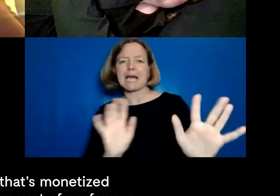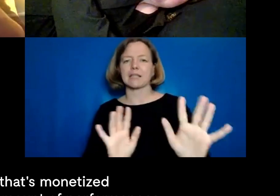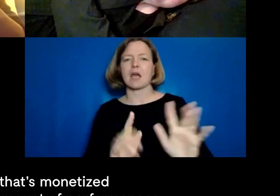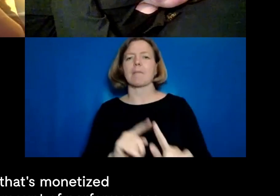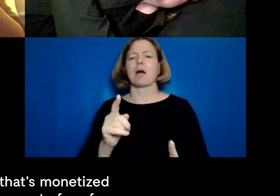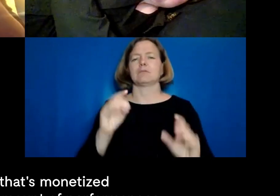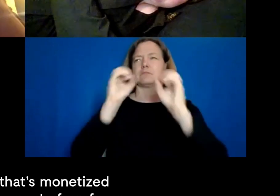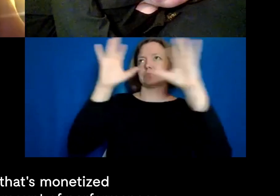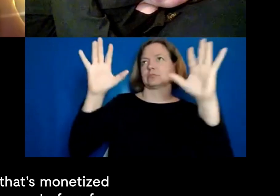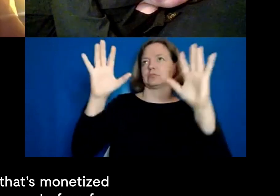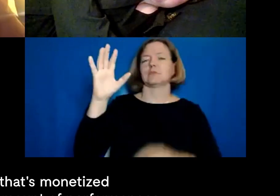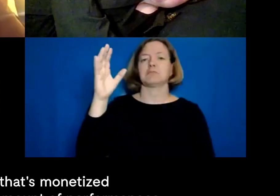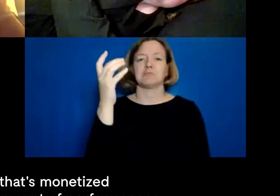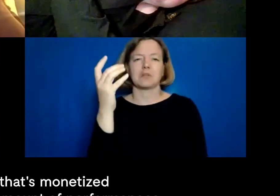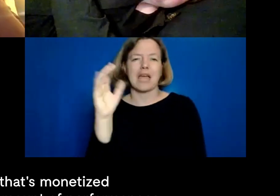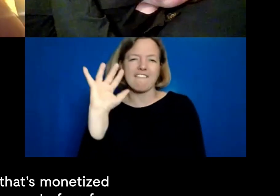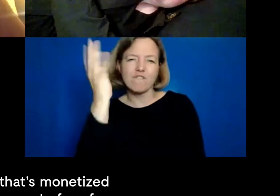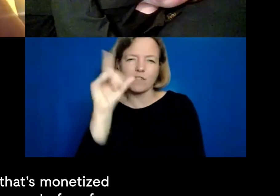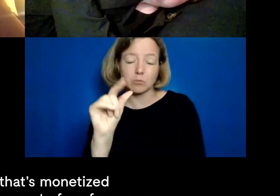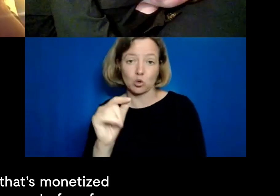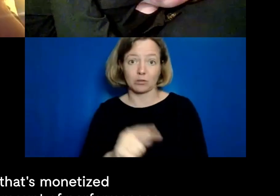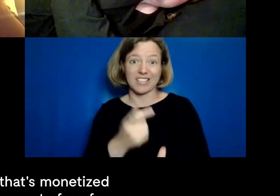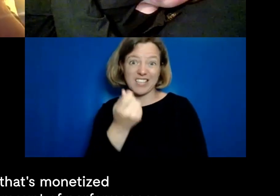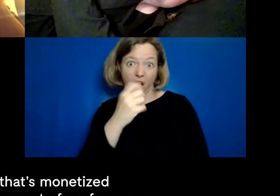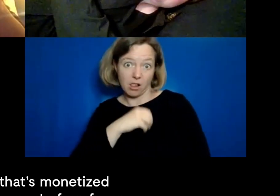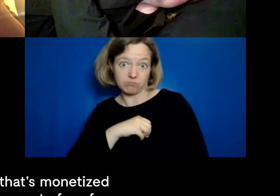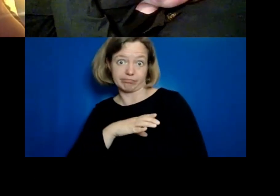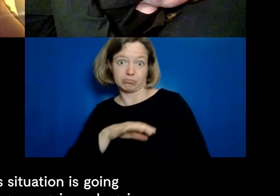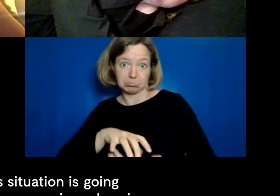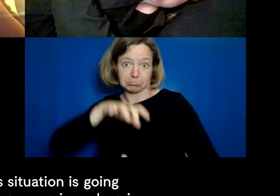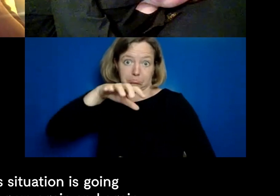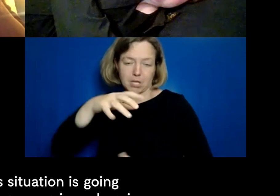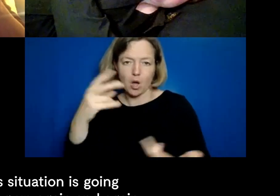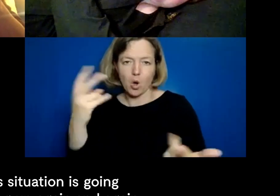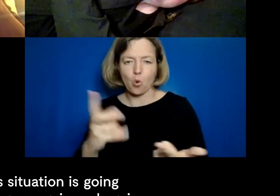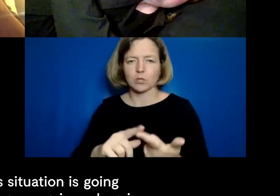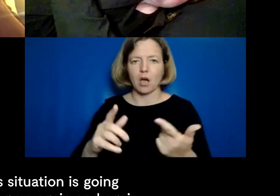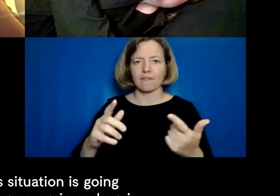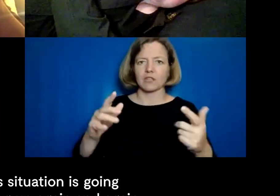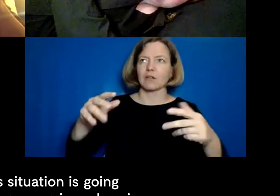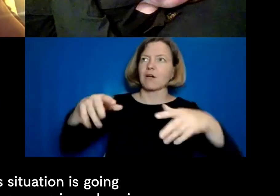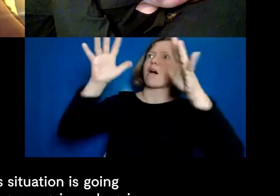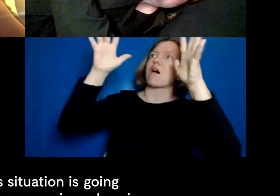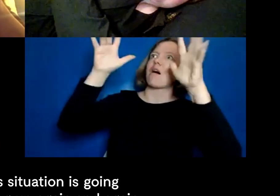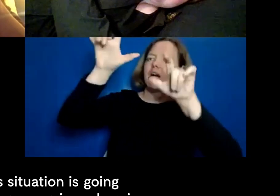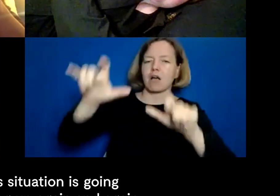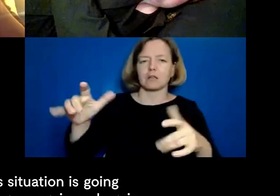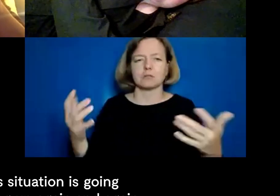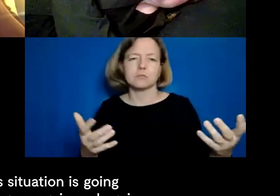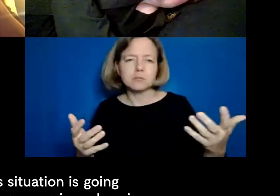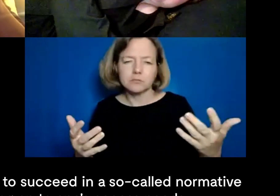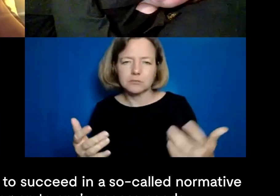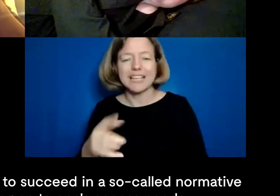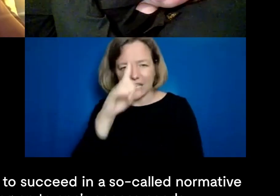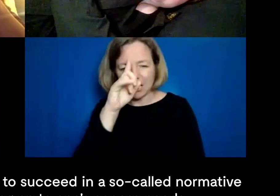whether that's monetized or whether that's amount of performances, I think this situation is going to keep coming up again